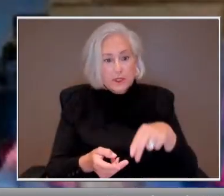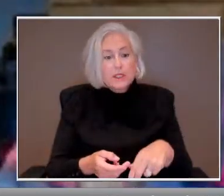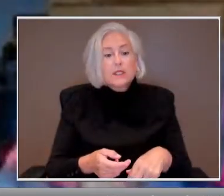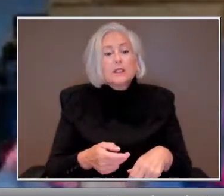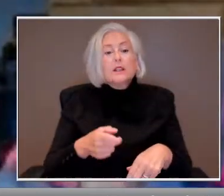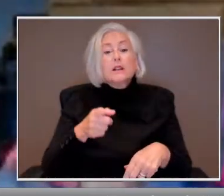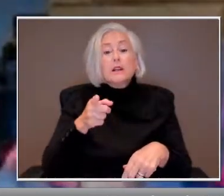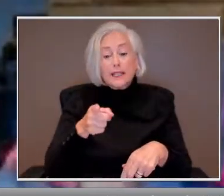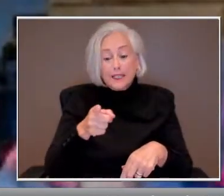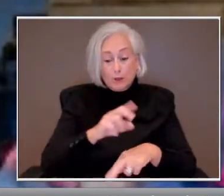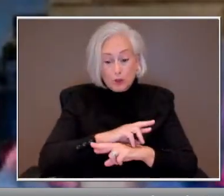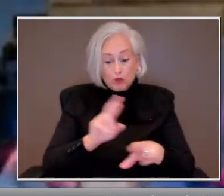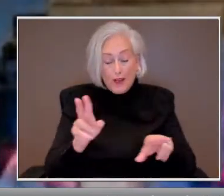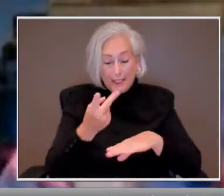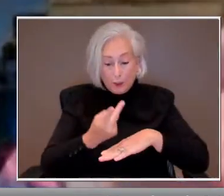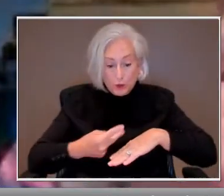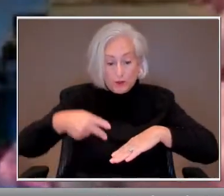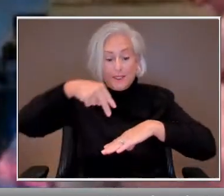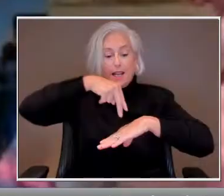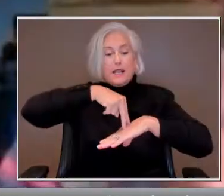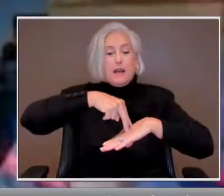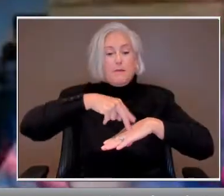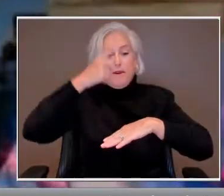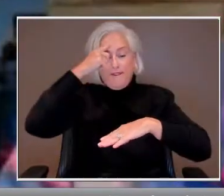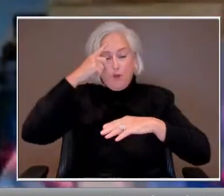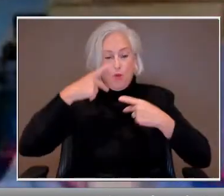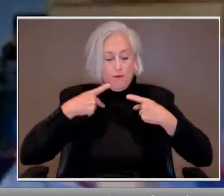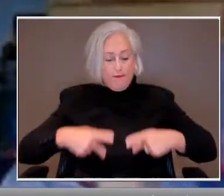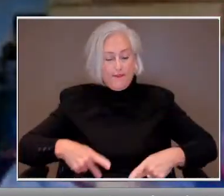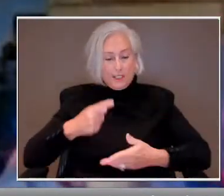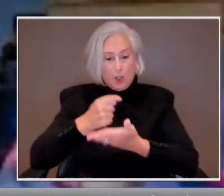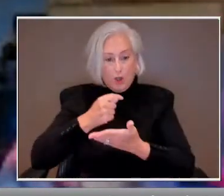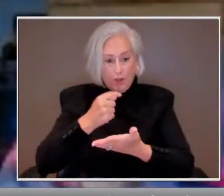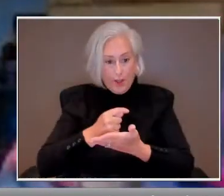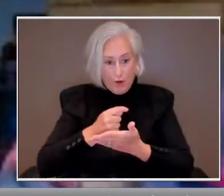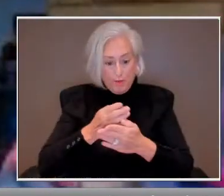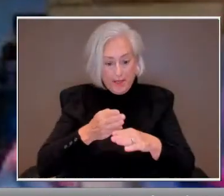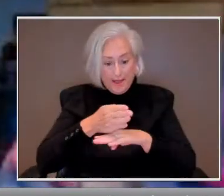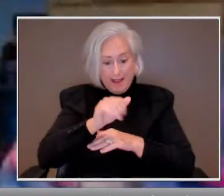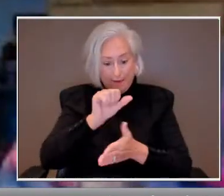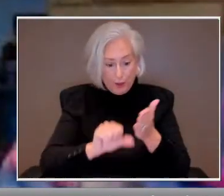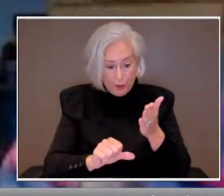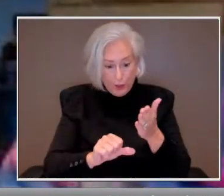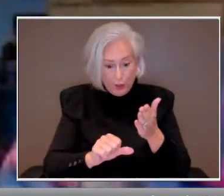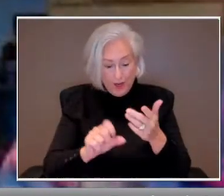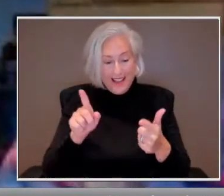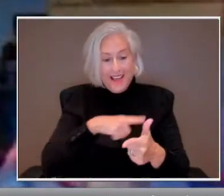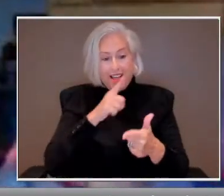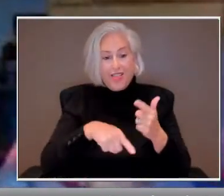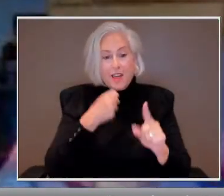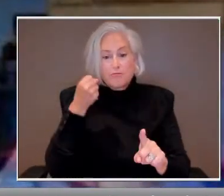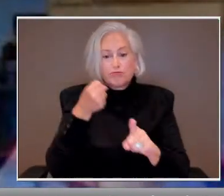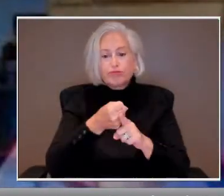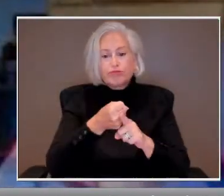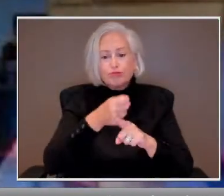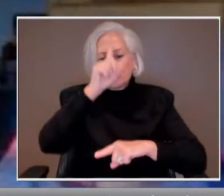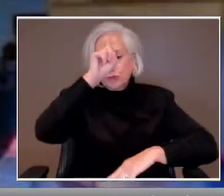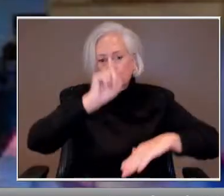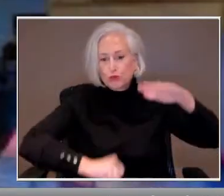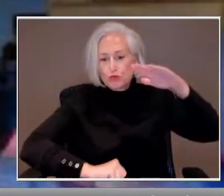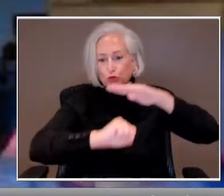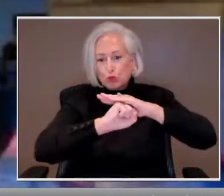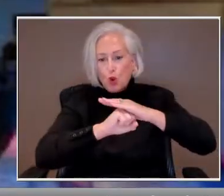physical therapy, they do right after surgery, and he had a stroke in the hospital,